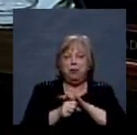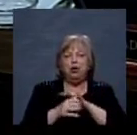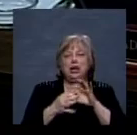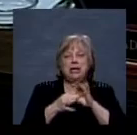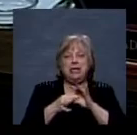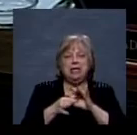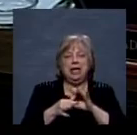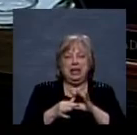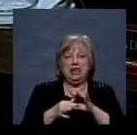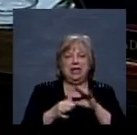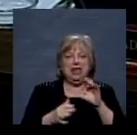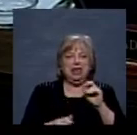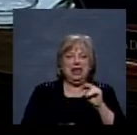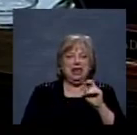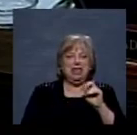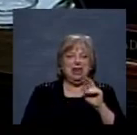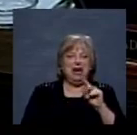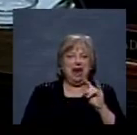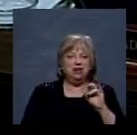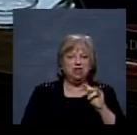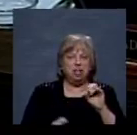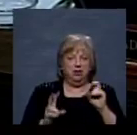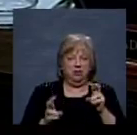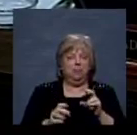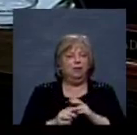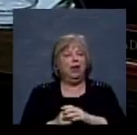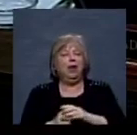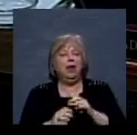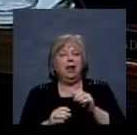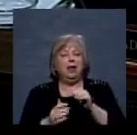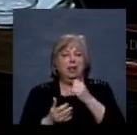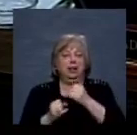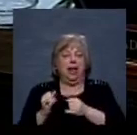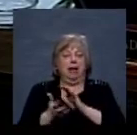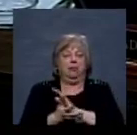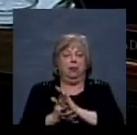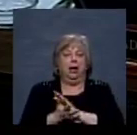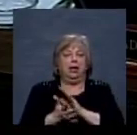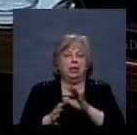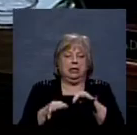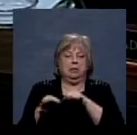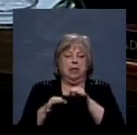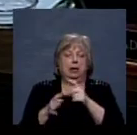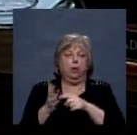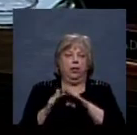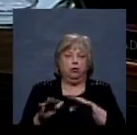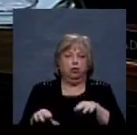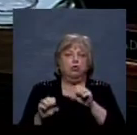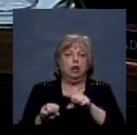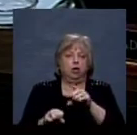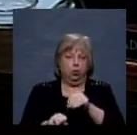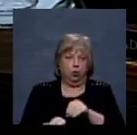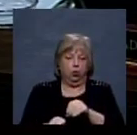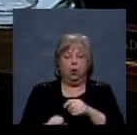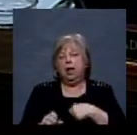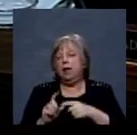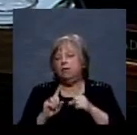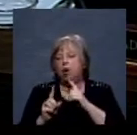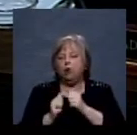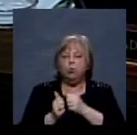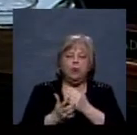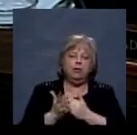The back page actually tells you what the school children out there can do at this park. And I've talked to some of the youth